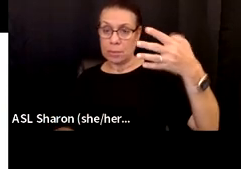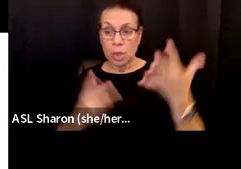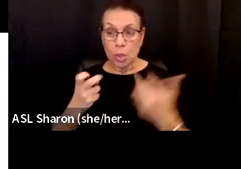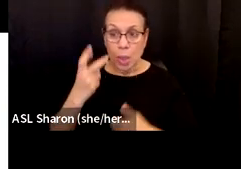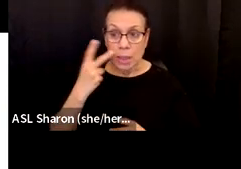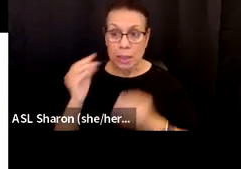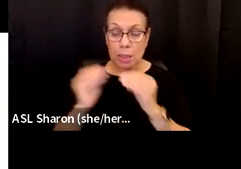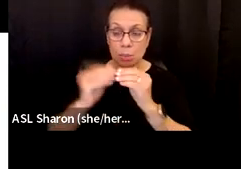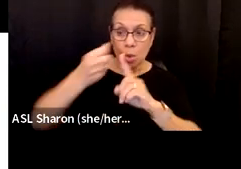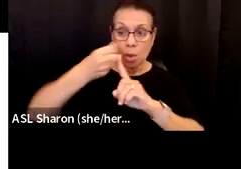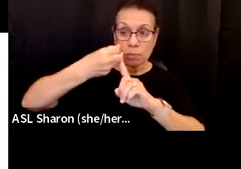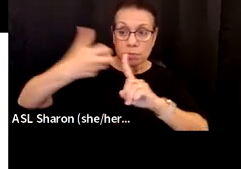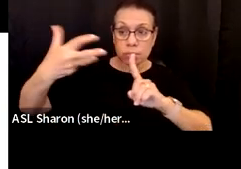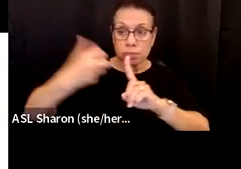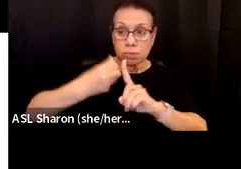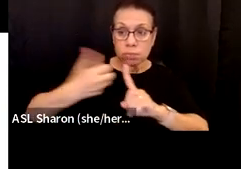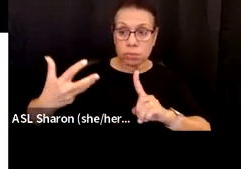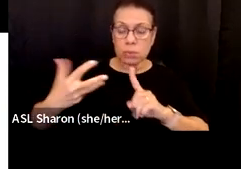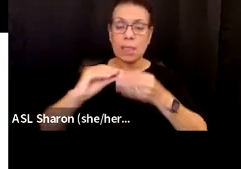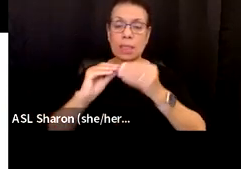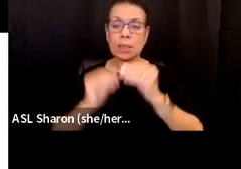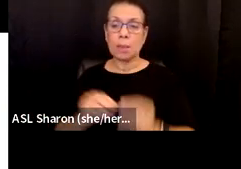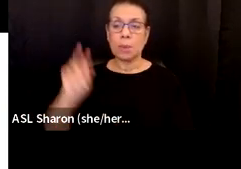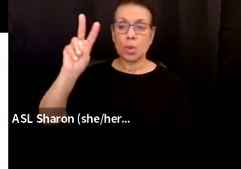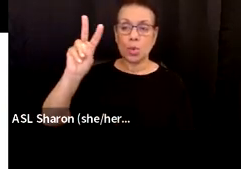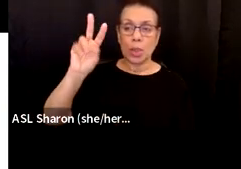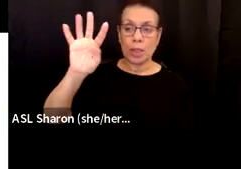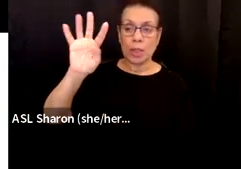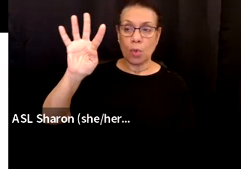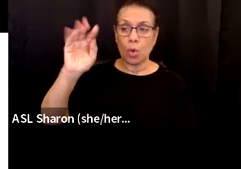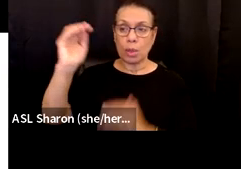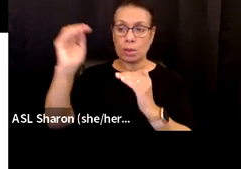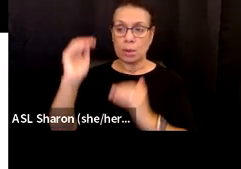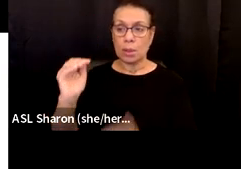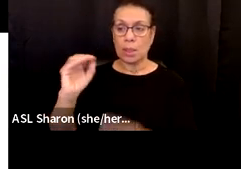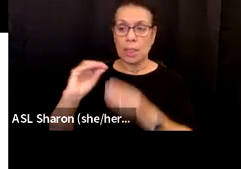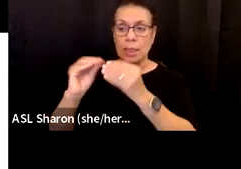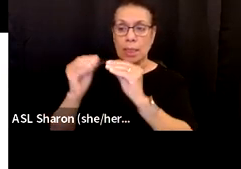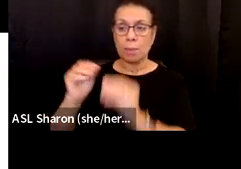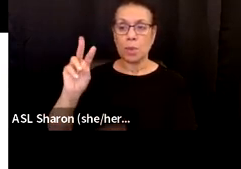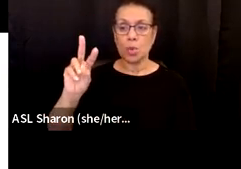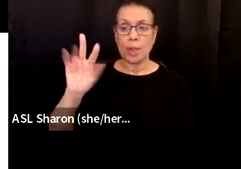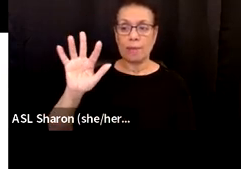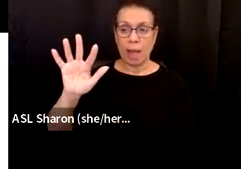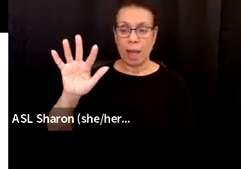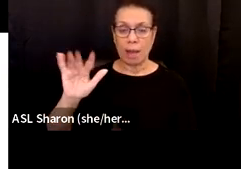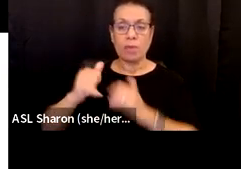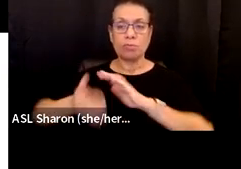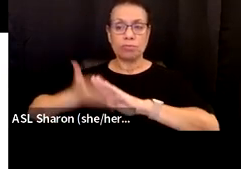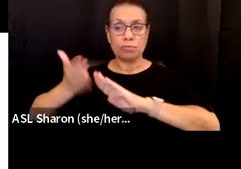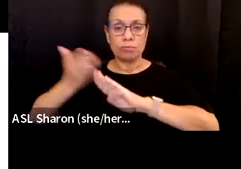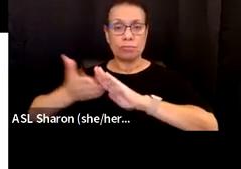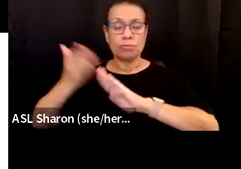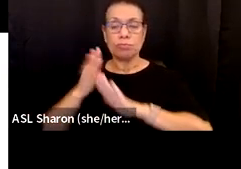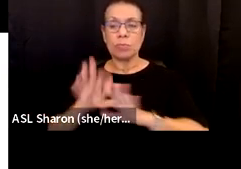detailed look at this slides 24 and 25 operationalize these sort of